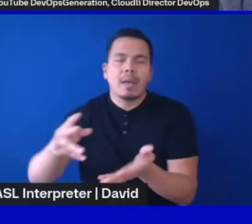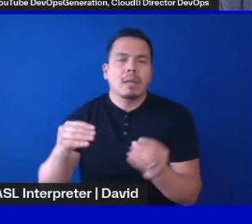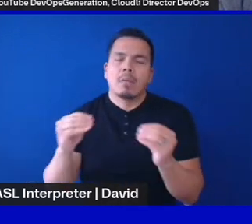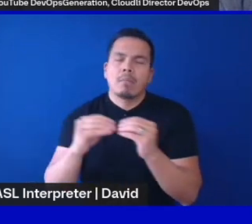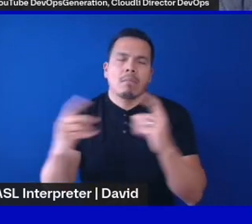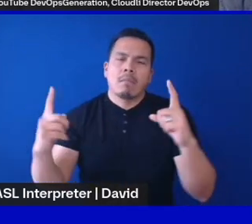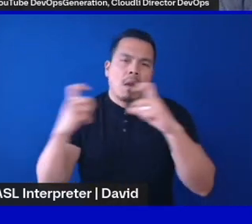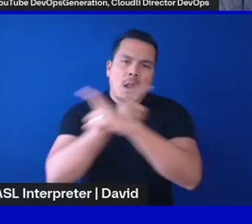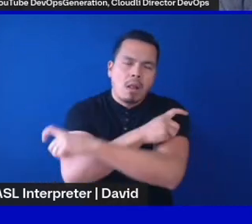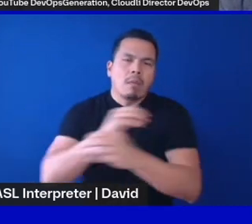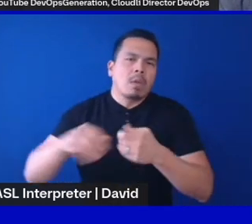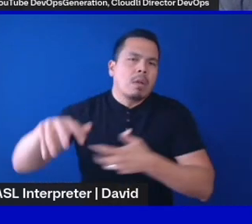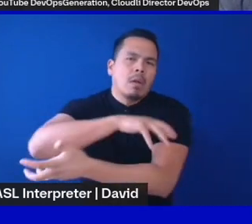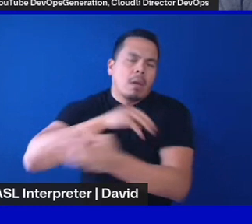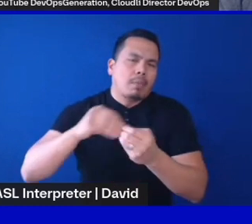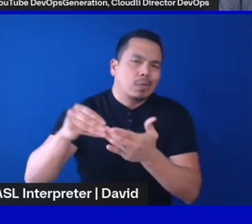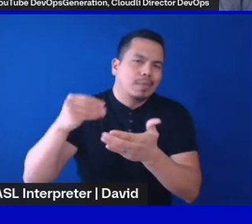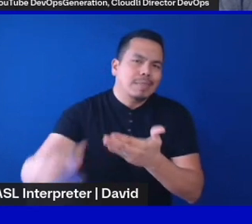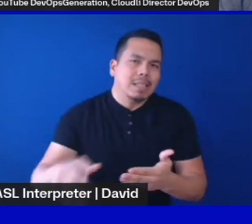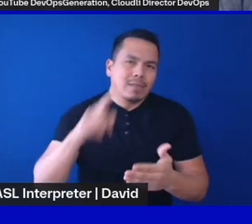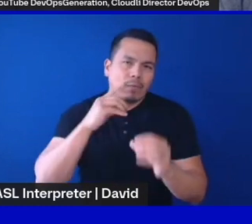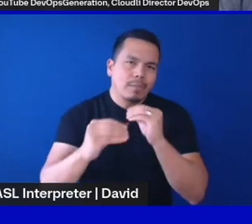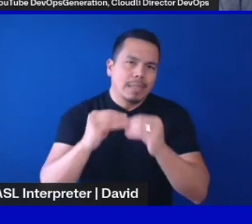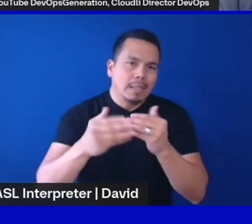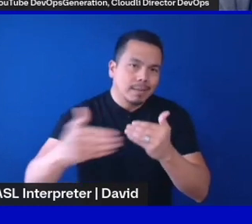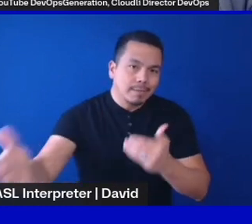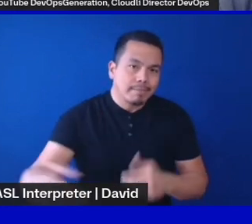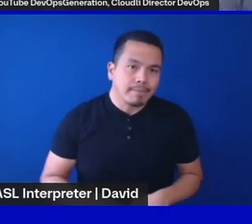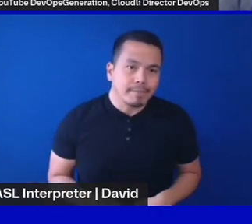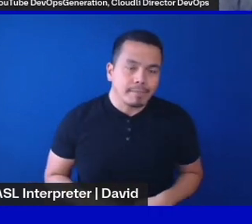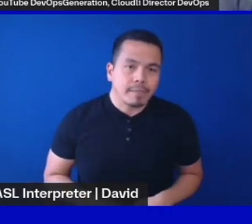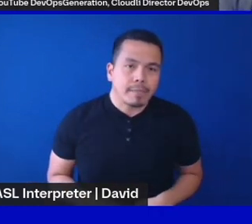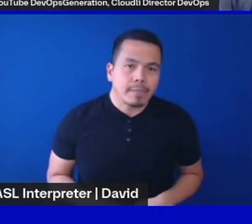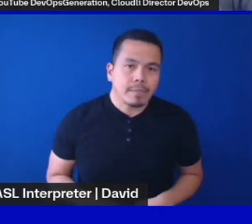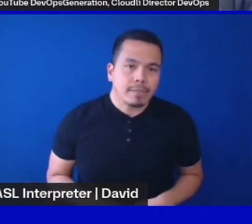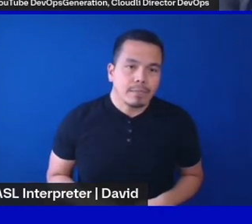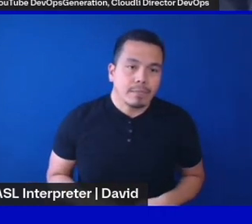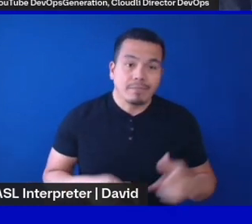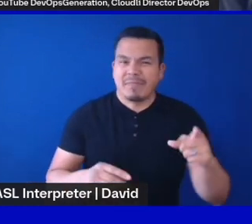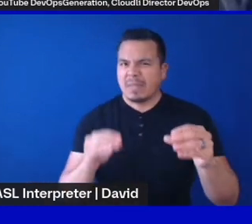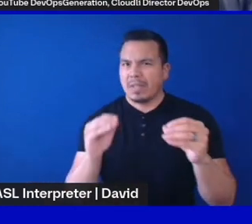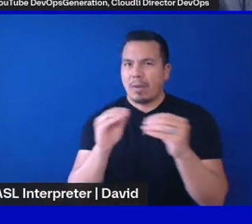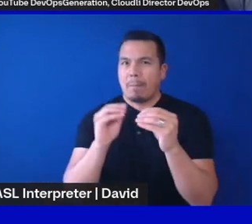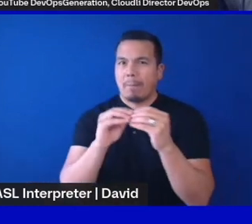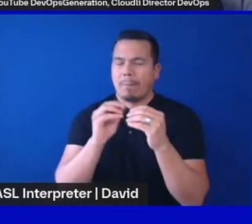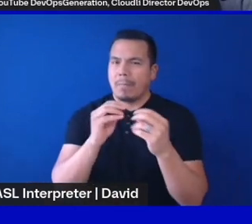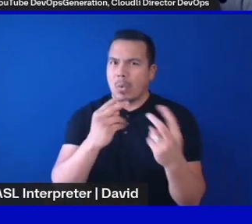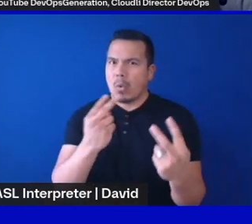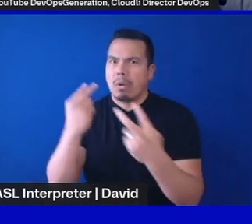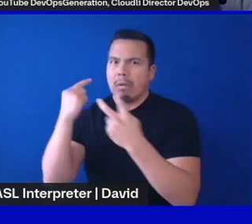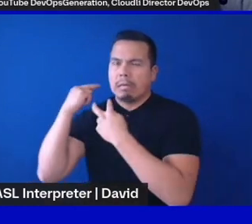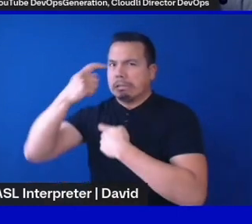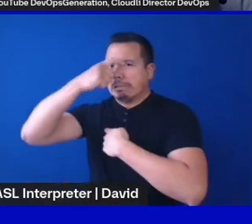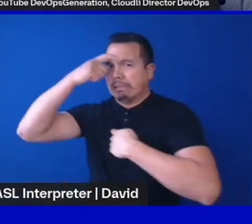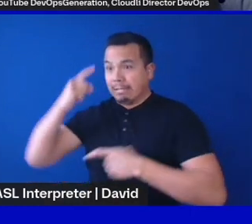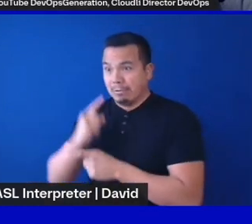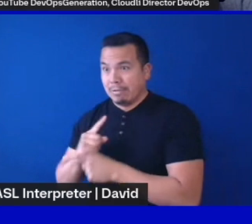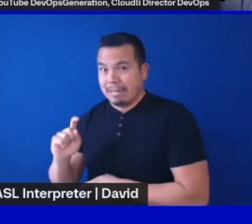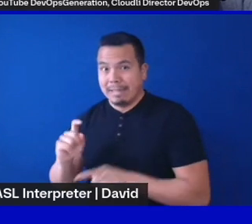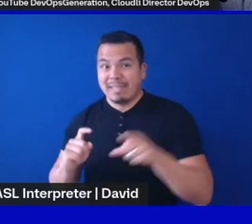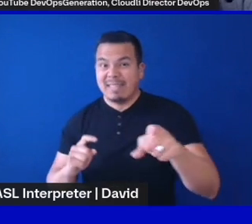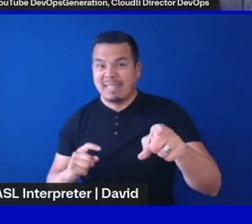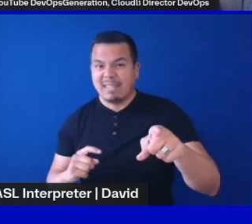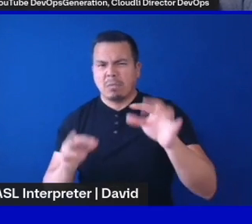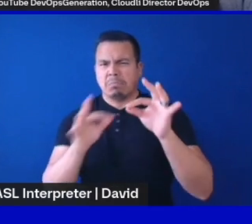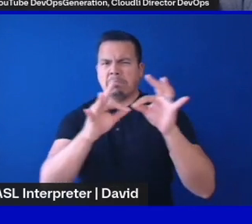maintenance. And then you here's some more flashbacks for you there, Chris. And then you hear, we've always done it